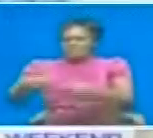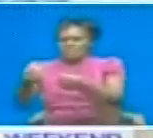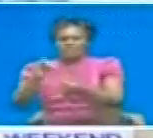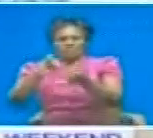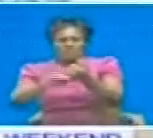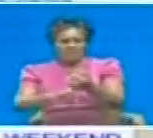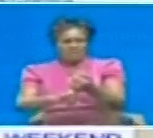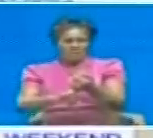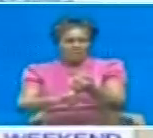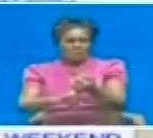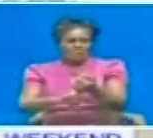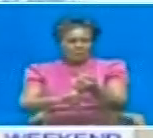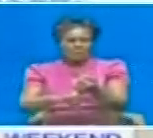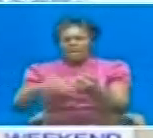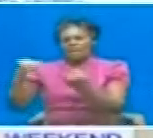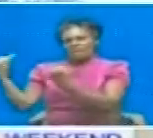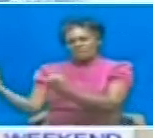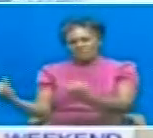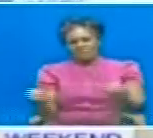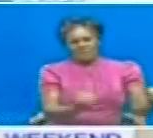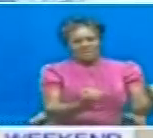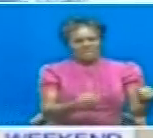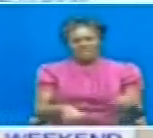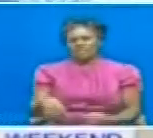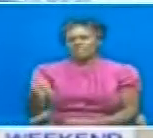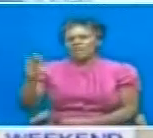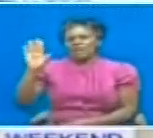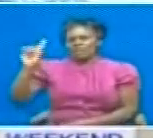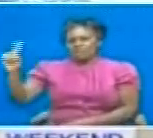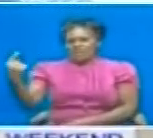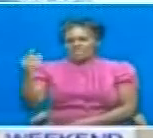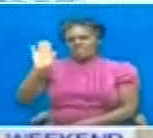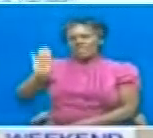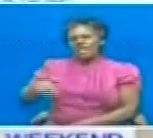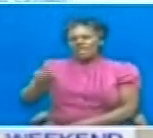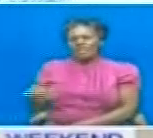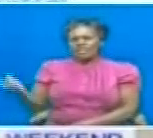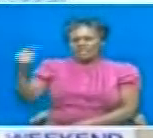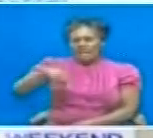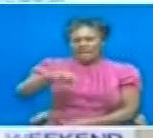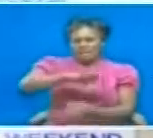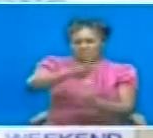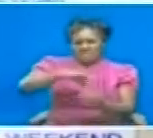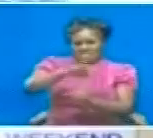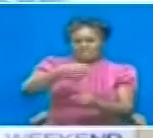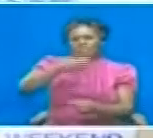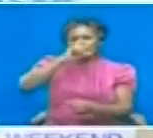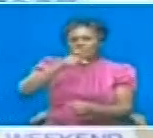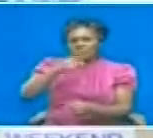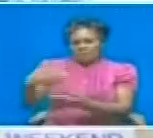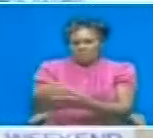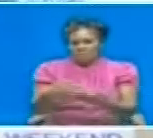Na ningependa kumwalika Bi Margaret Kenyatta akuje akunywe chai ya mtoto